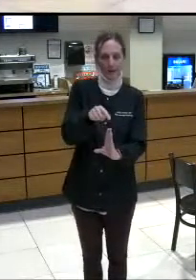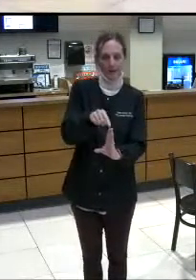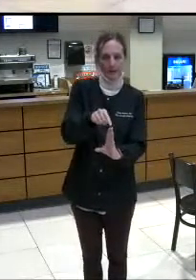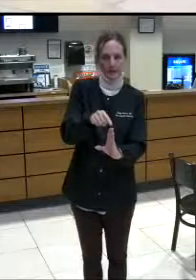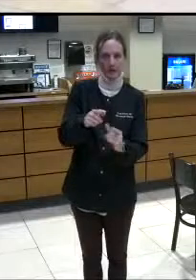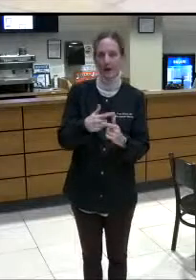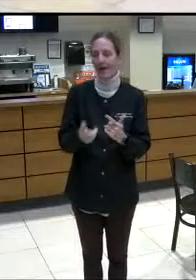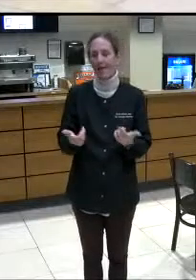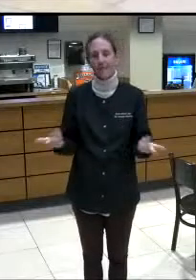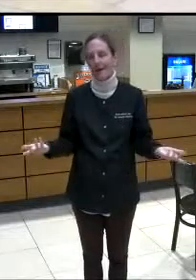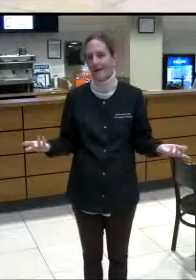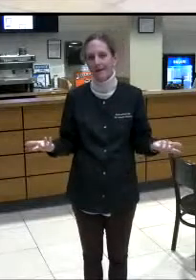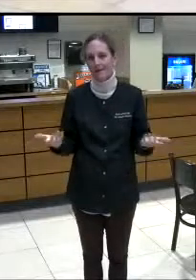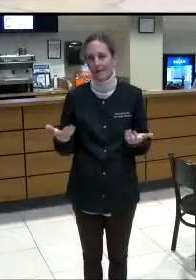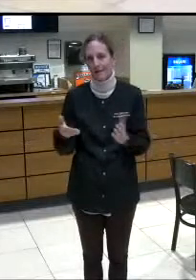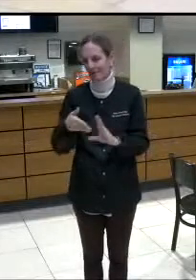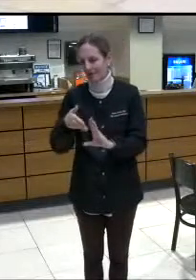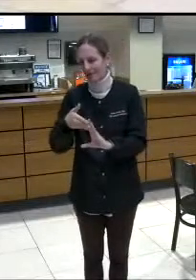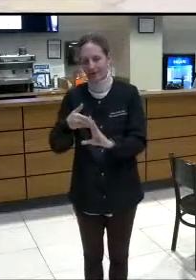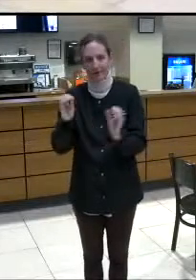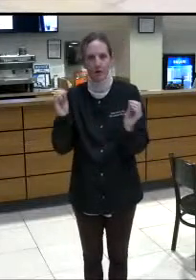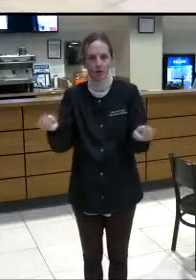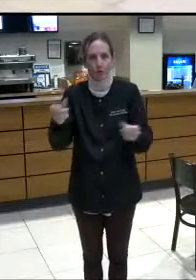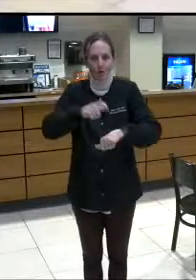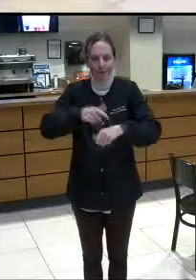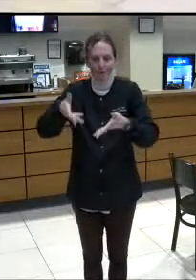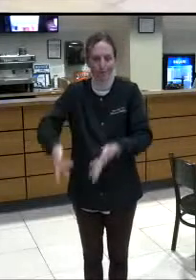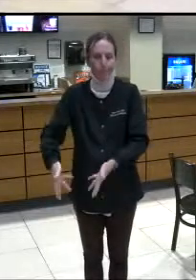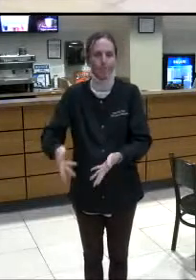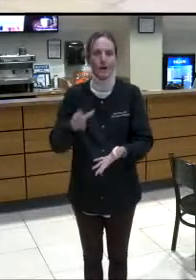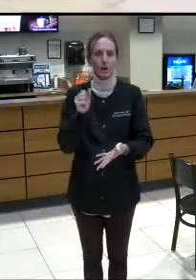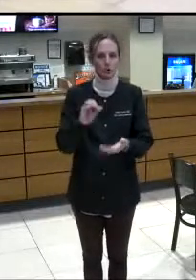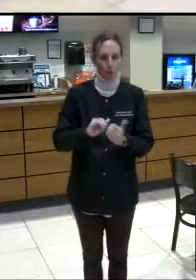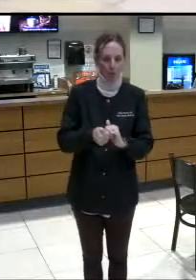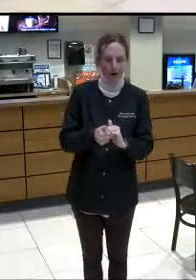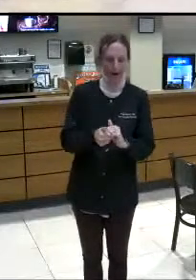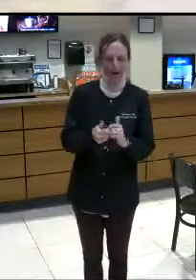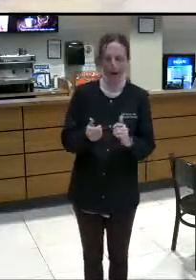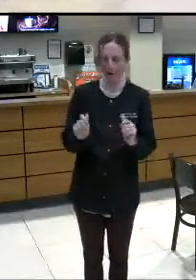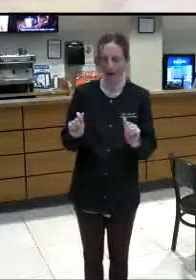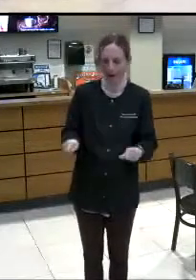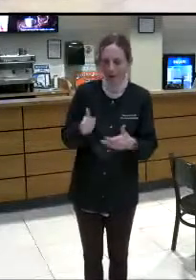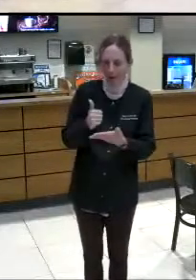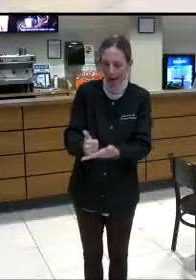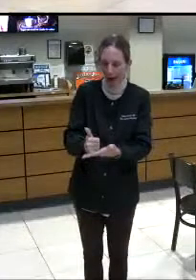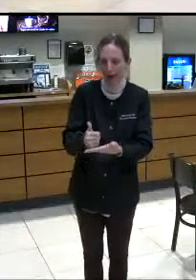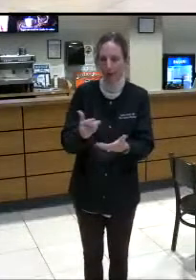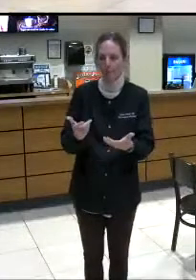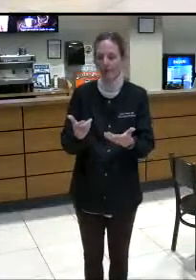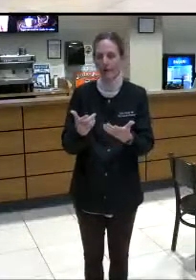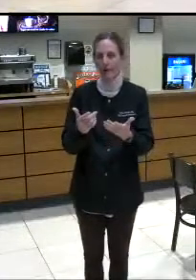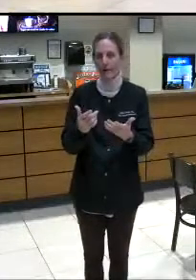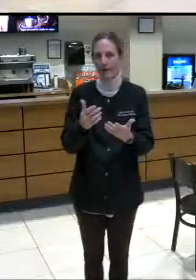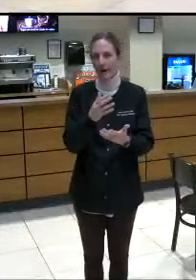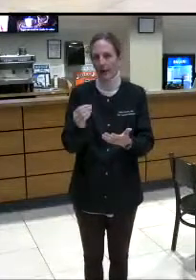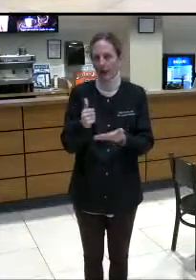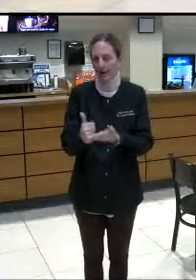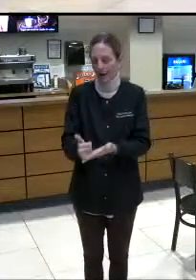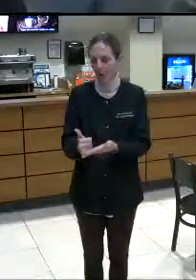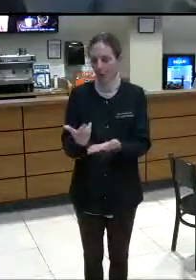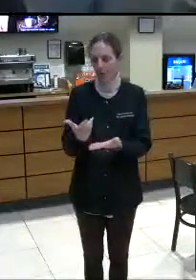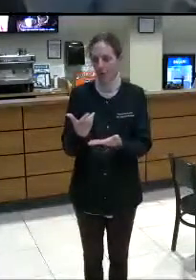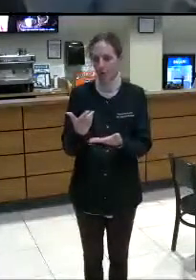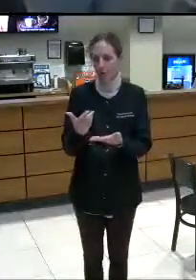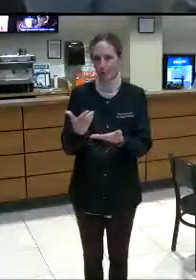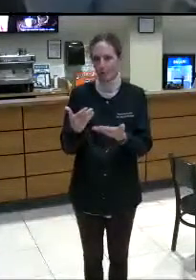just a where are you versus a where are you and how can we help to address where you are and help to move you farther